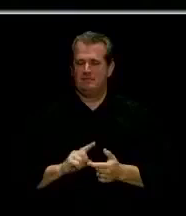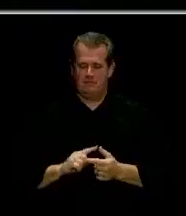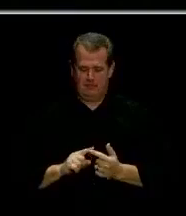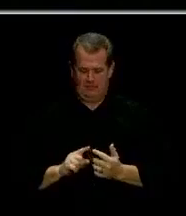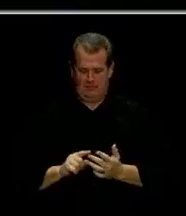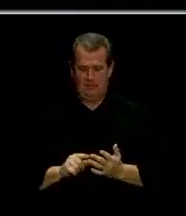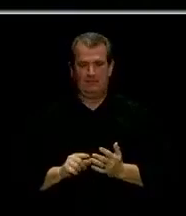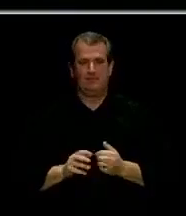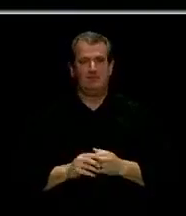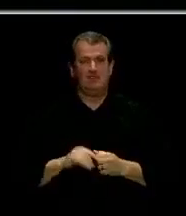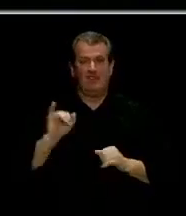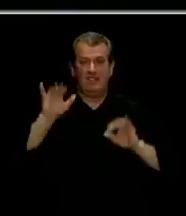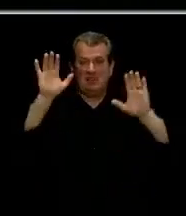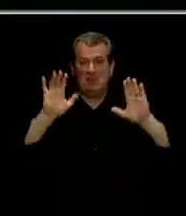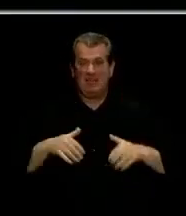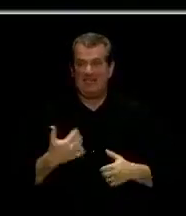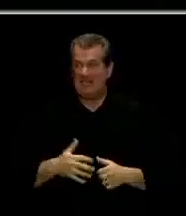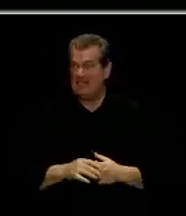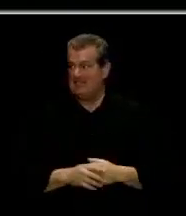Isn't that amazing?